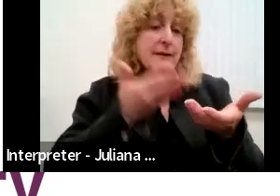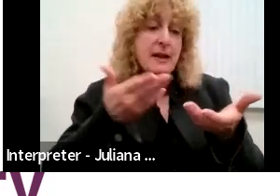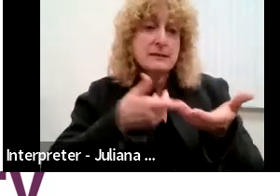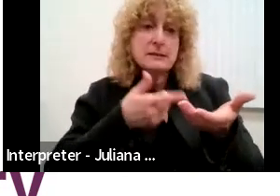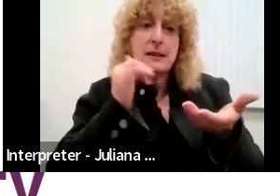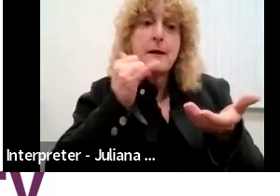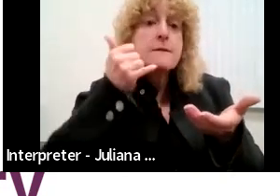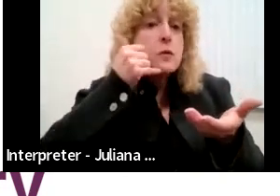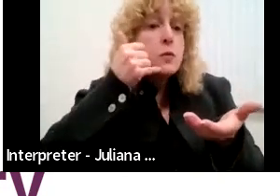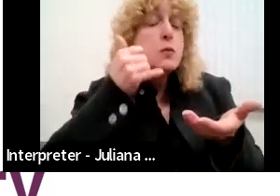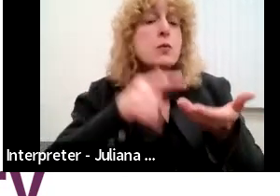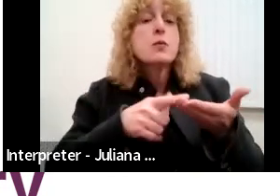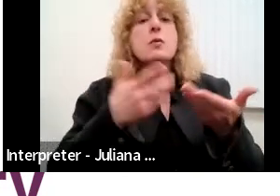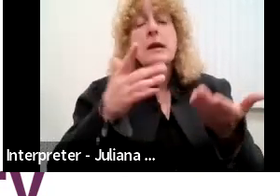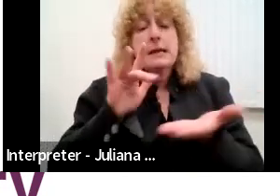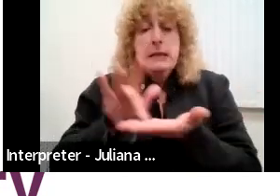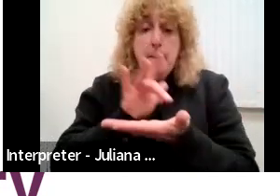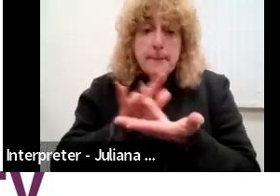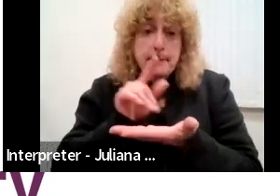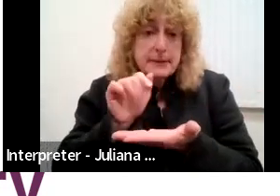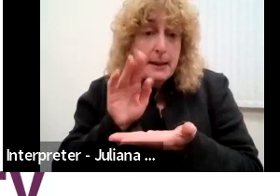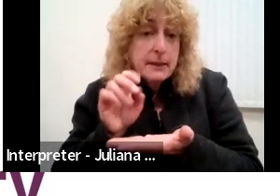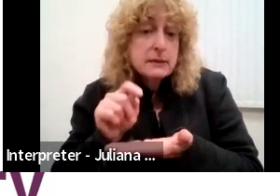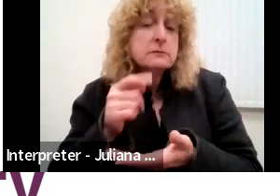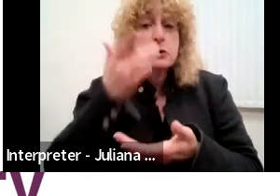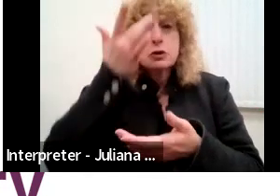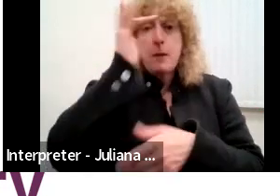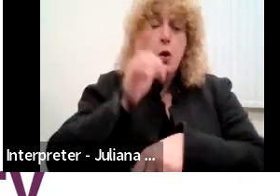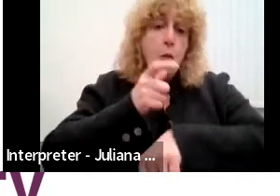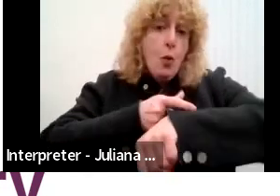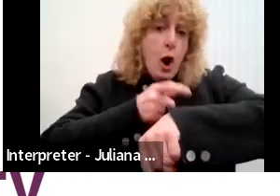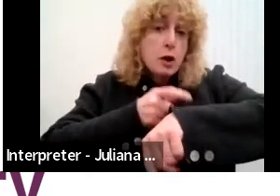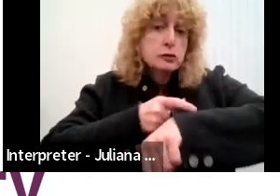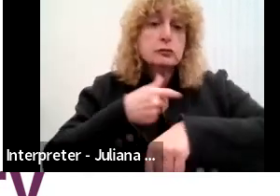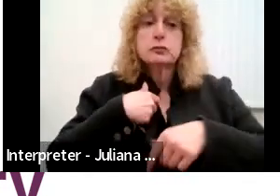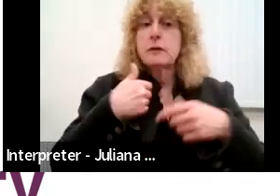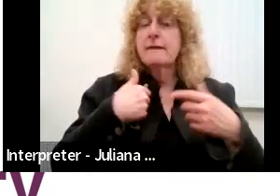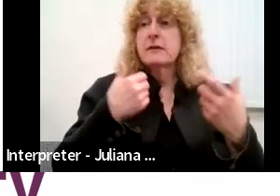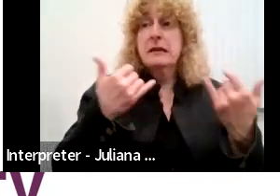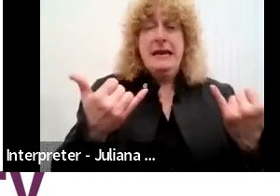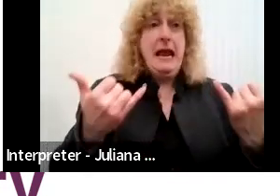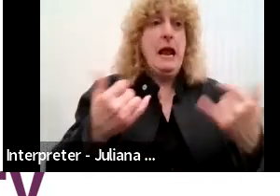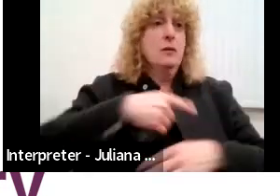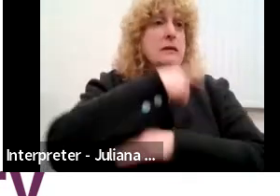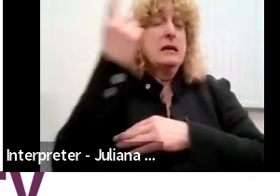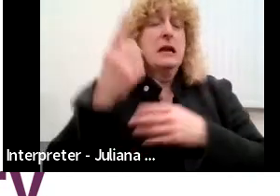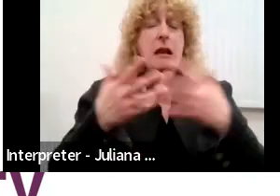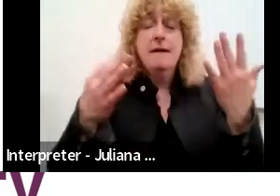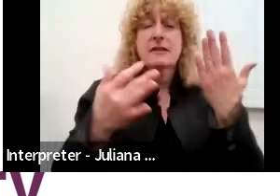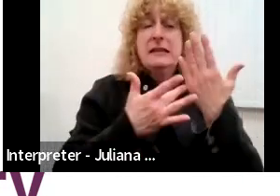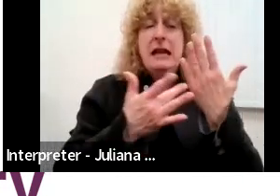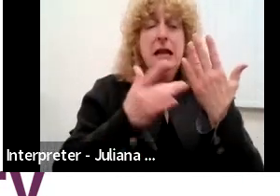you have a smart watch. We are in the day and age of a lot of technology that can assist you